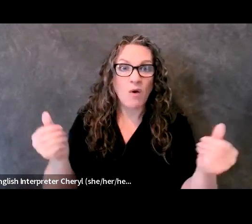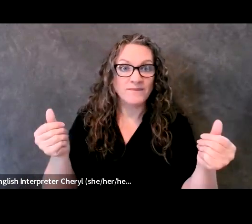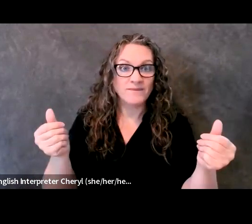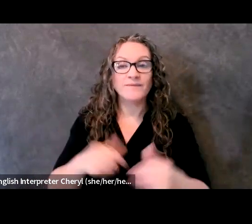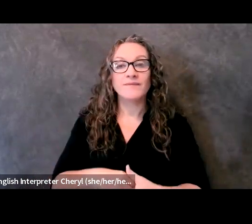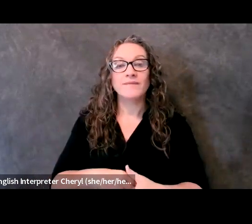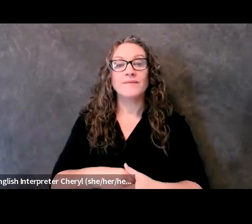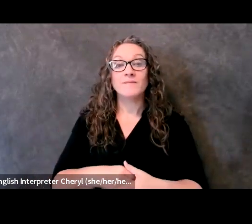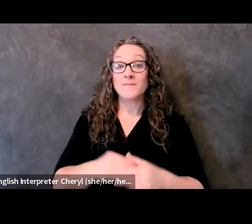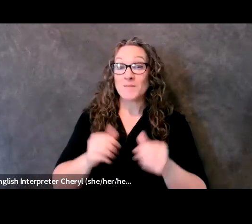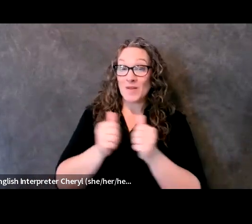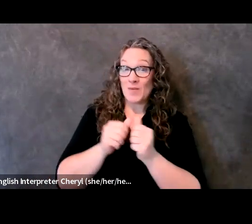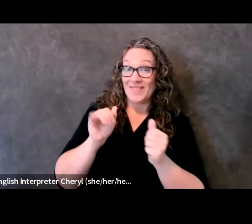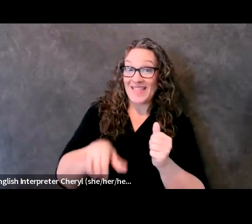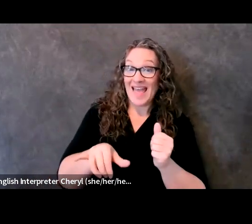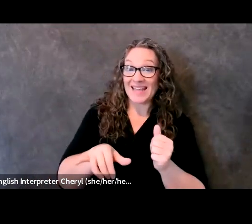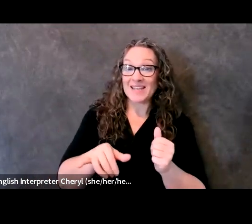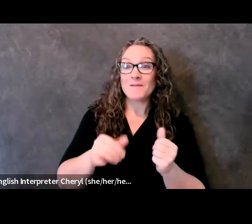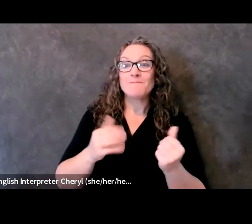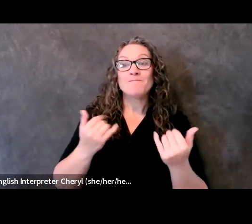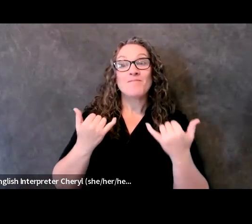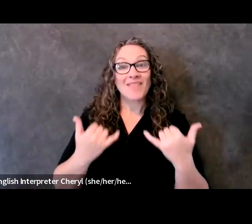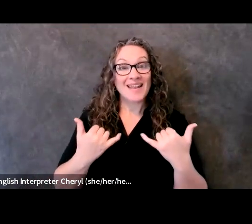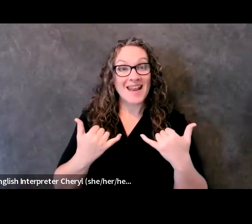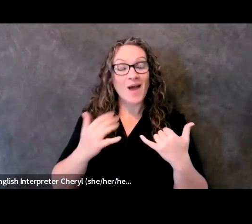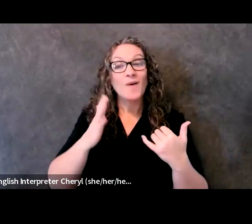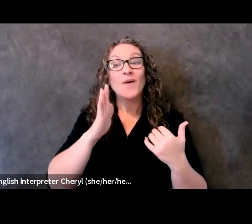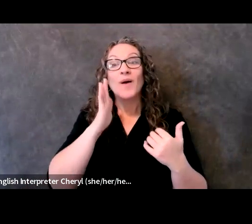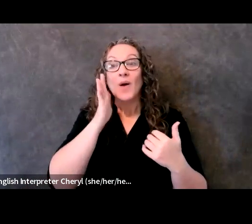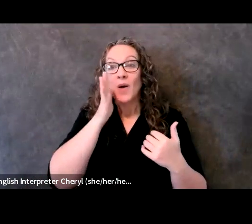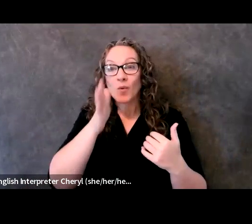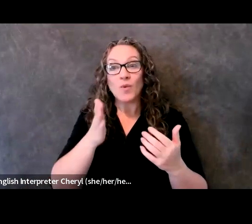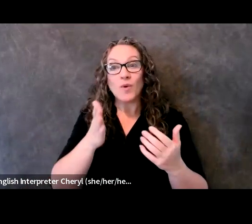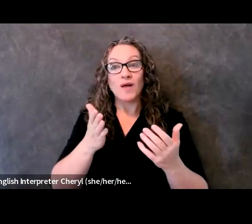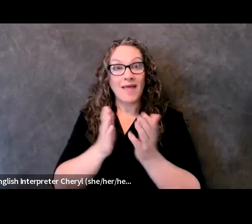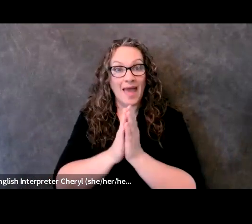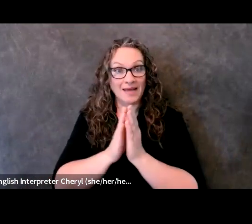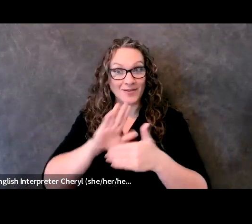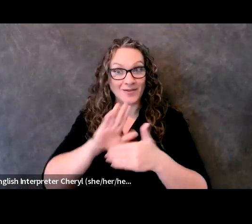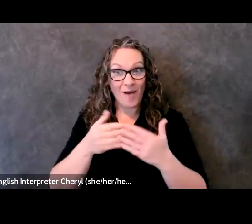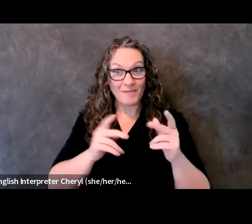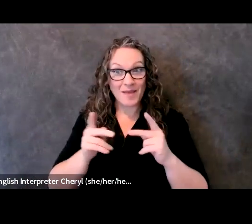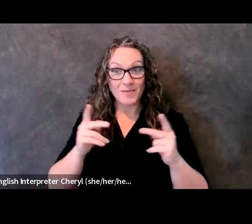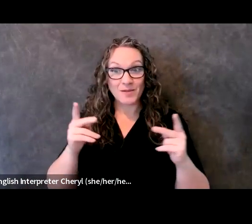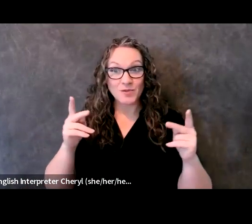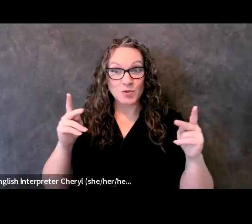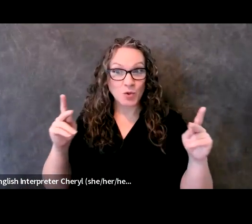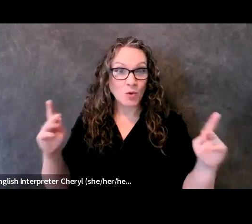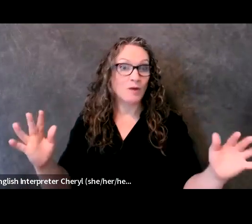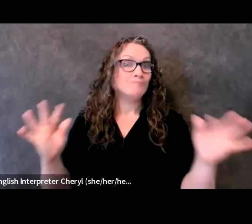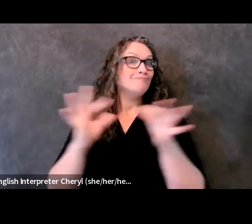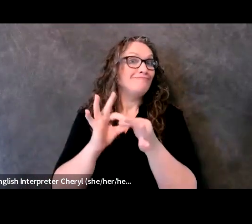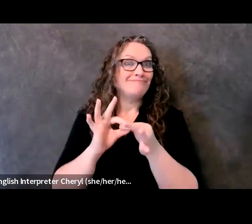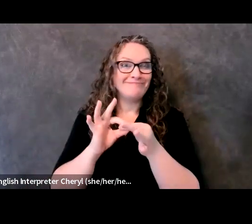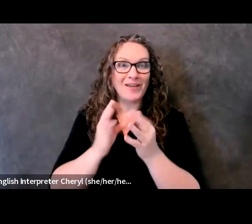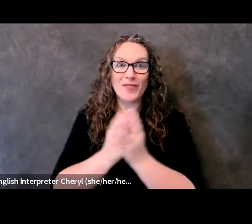So with that, I am now going to have us gather today for matrimony to learn from